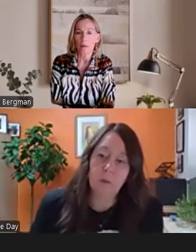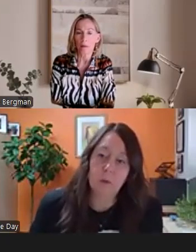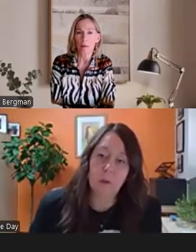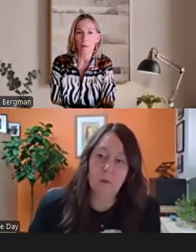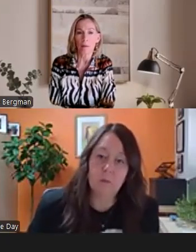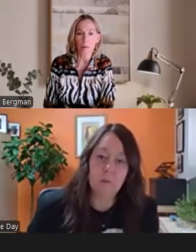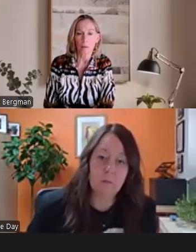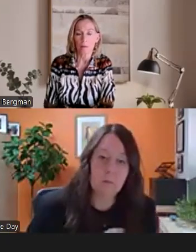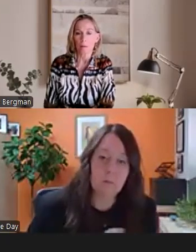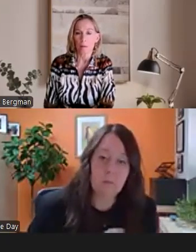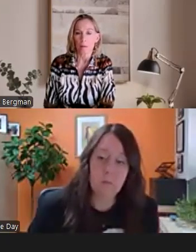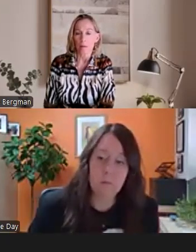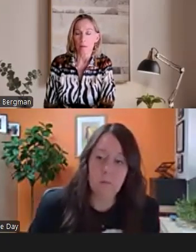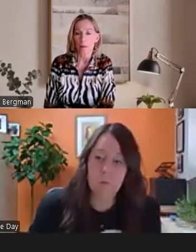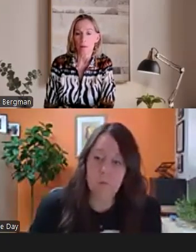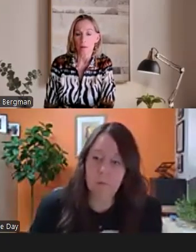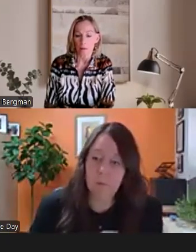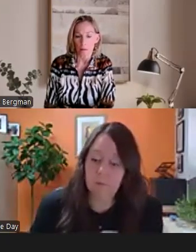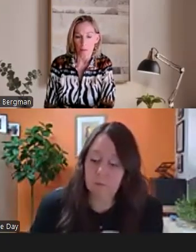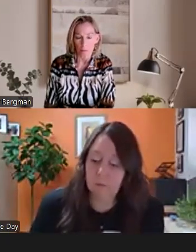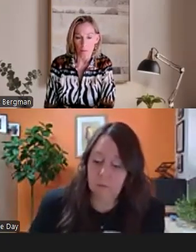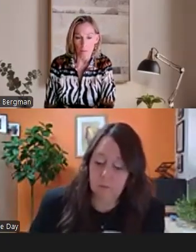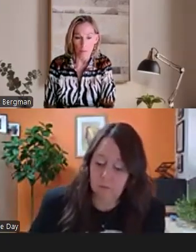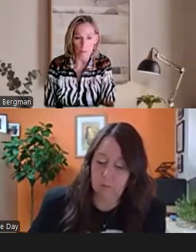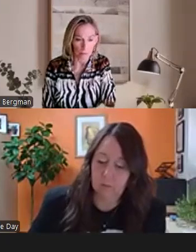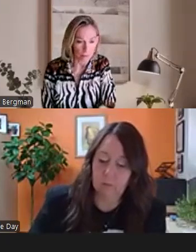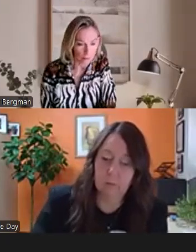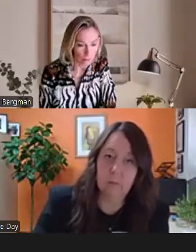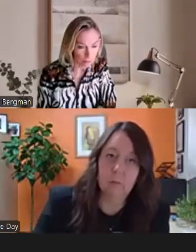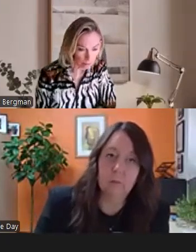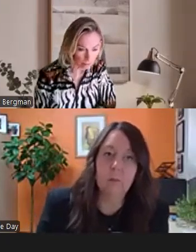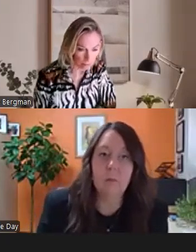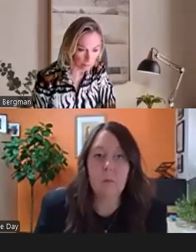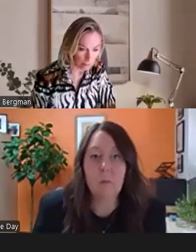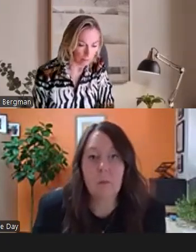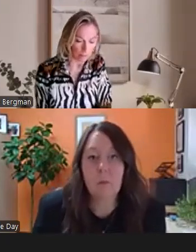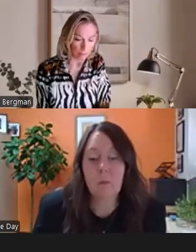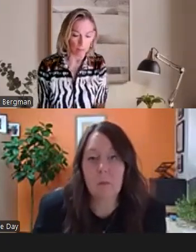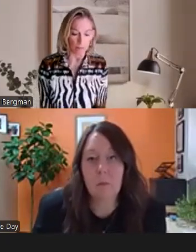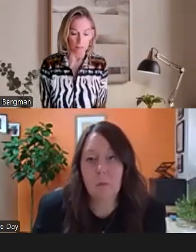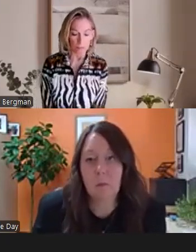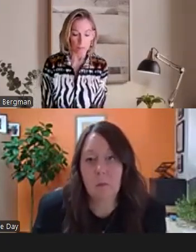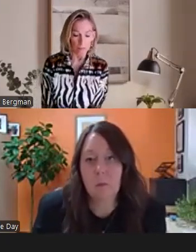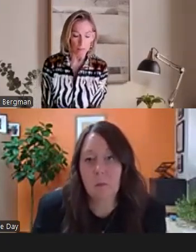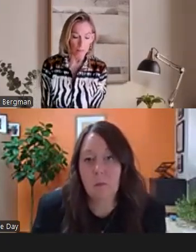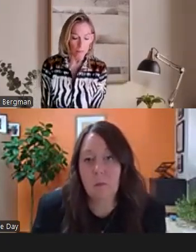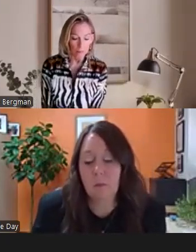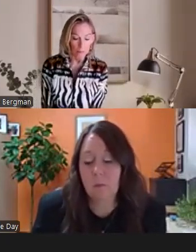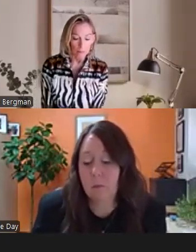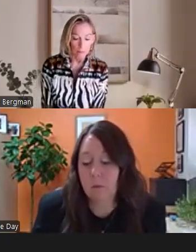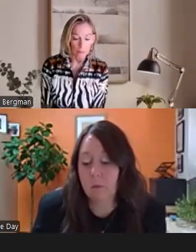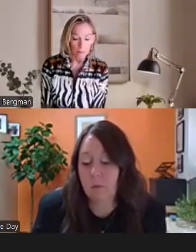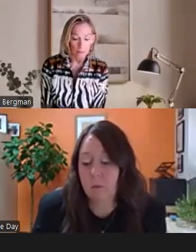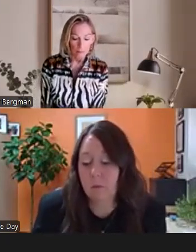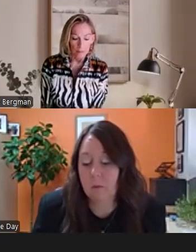kind of comment about that, like we're not going to, nickel and dime our way to a really integrated, accessible, no wrong